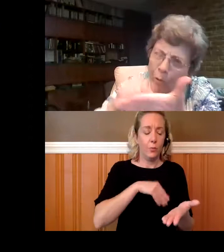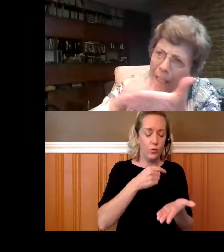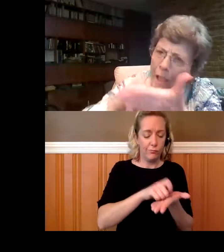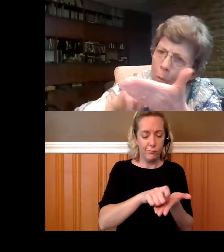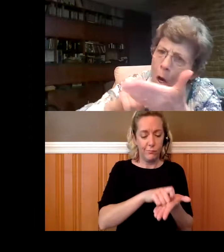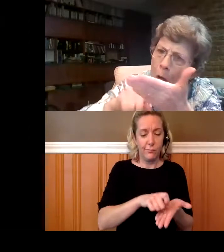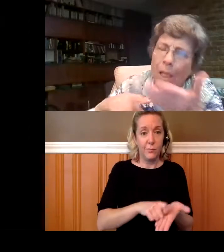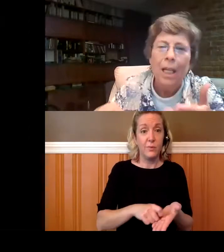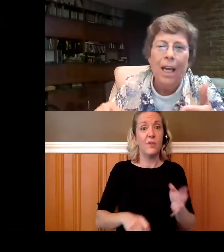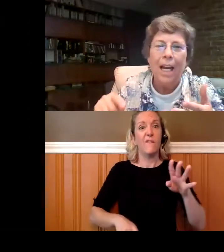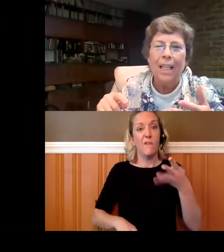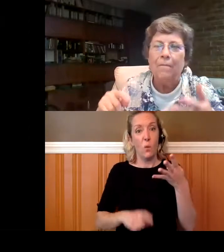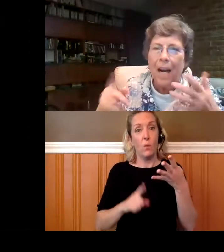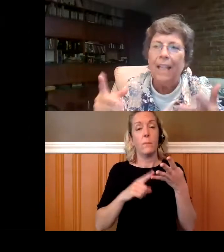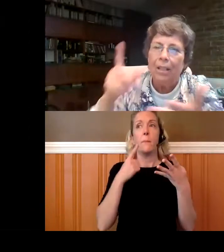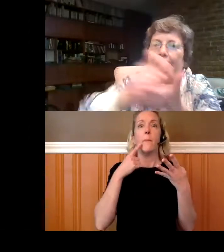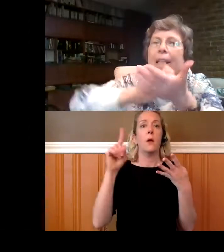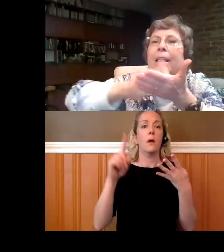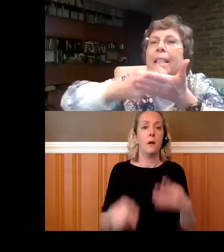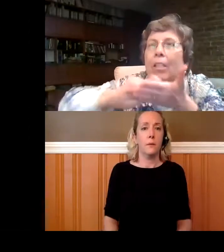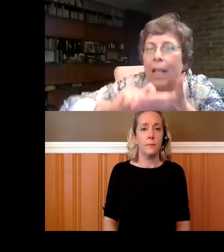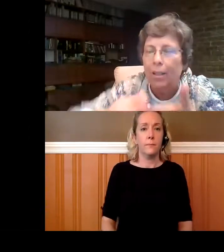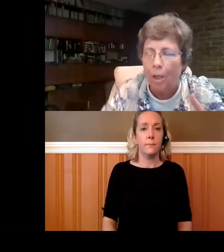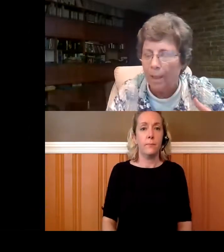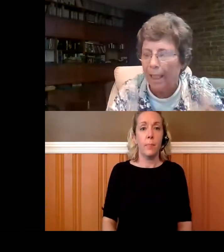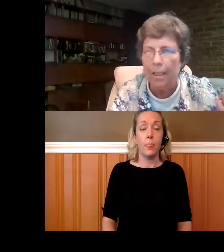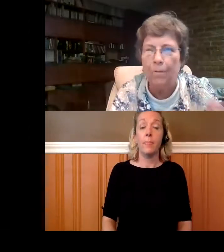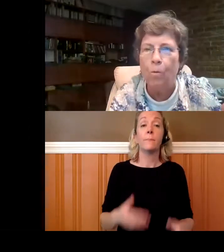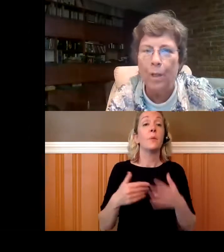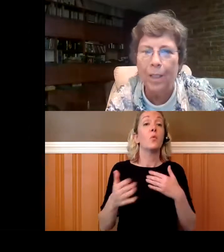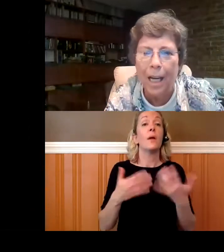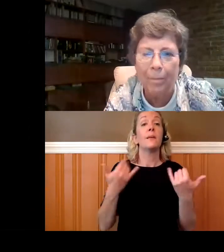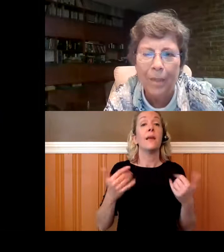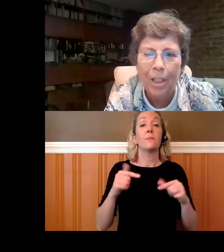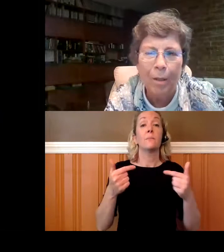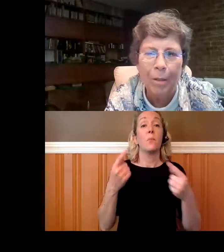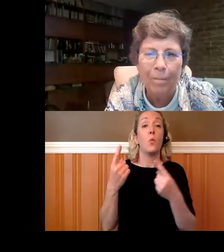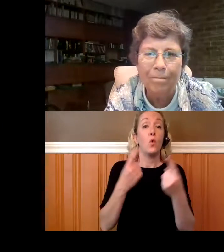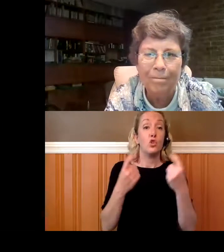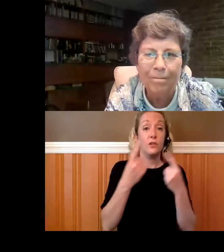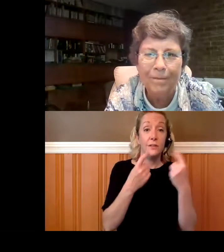this fourth time. So anyway, I think that's it, guys. All right, questions?